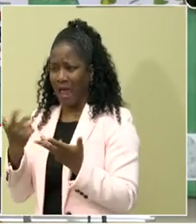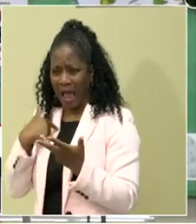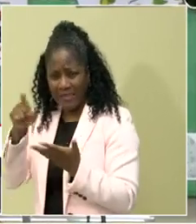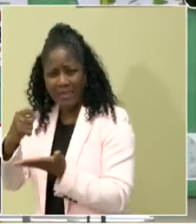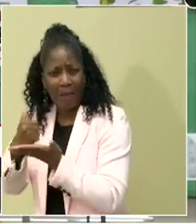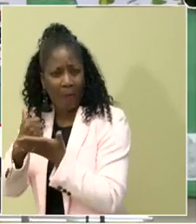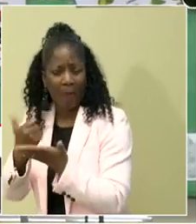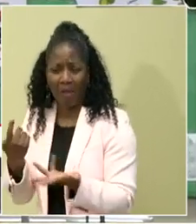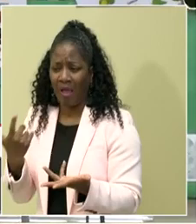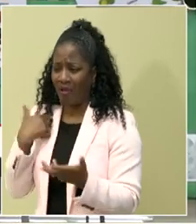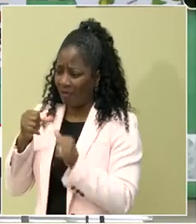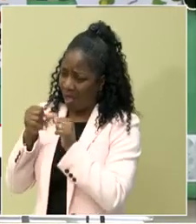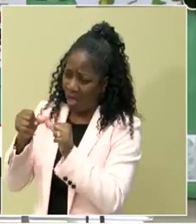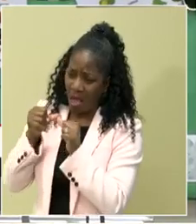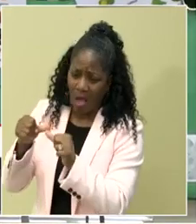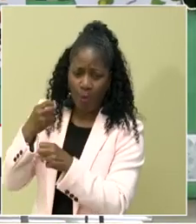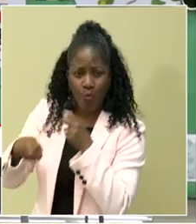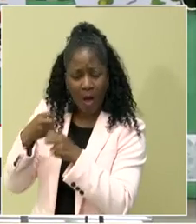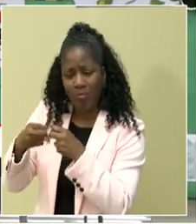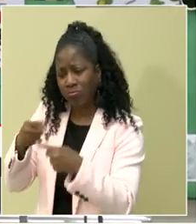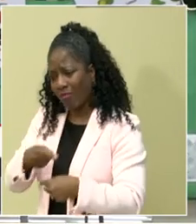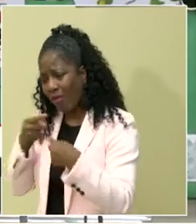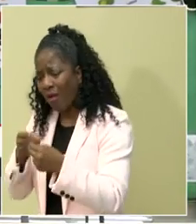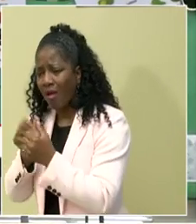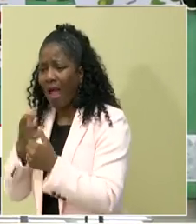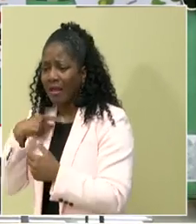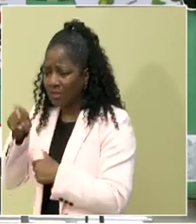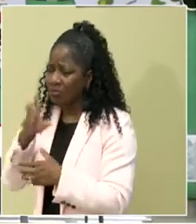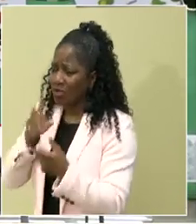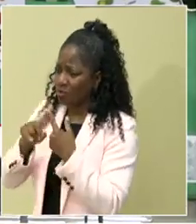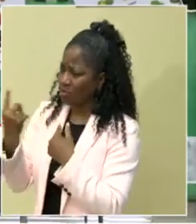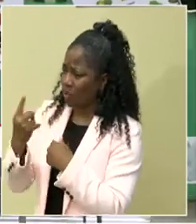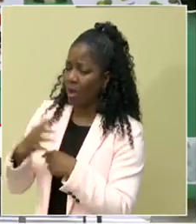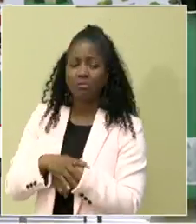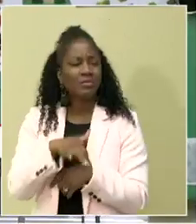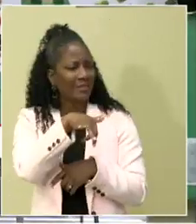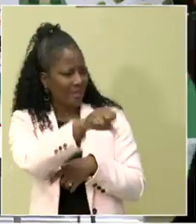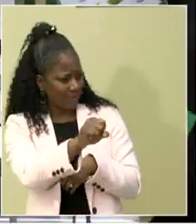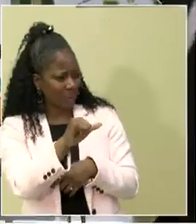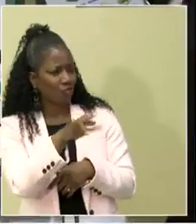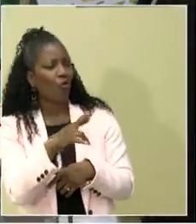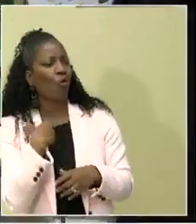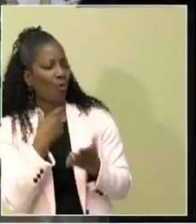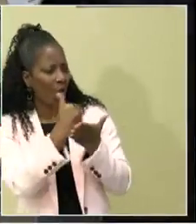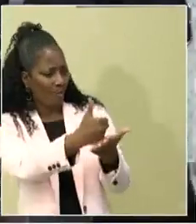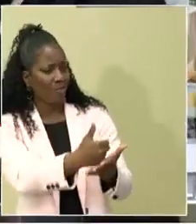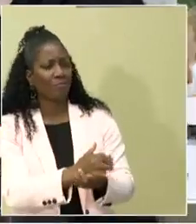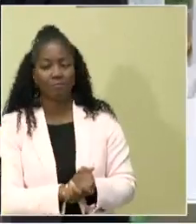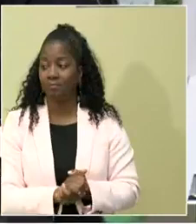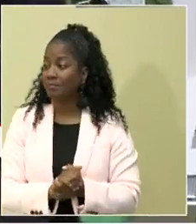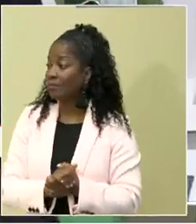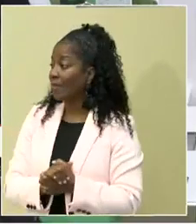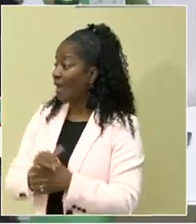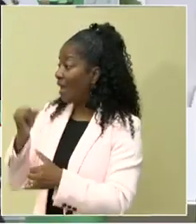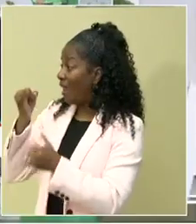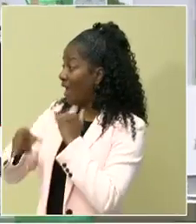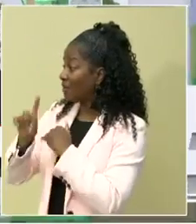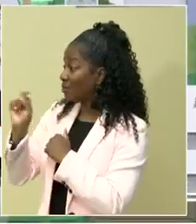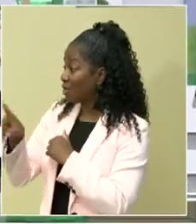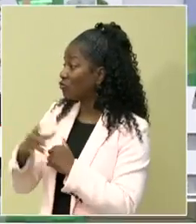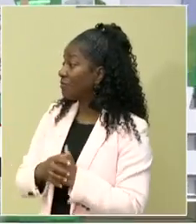having some problems. I ain't gonna go on air with it, but I need to talk to somebody. Okay, okay. No problem. Yes, sir. Thank you. Okay, last question here. Yes,